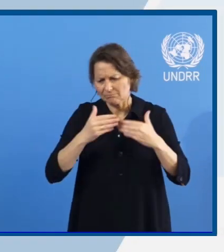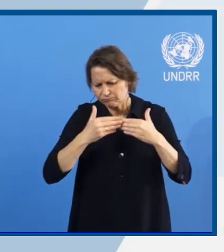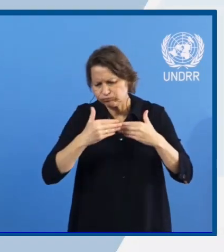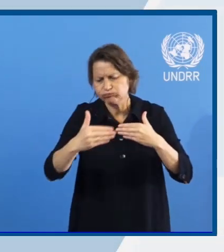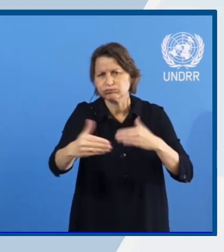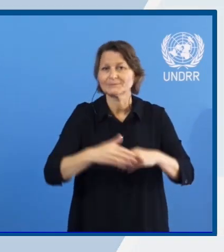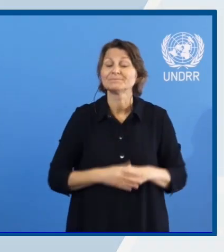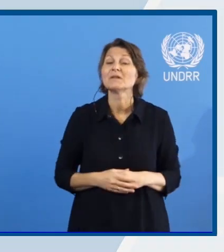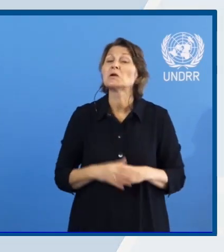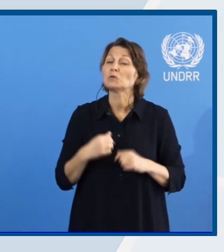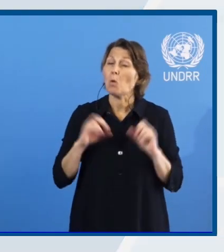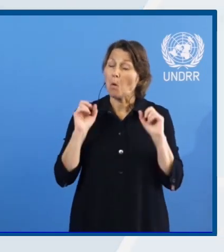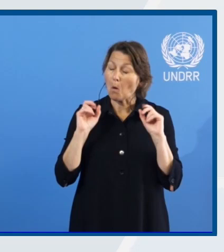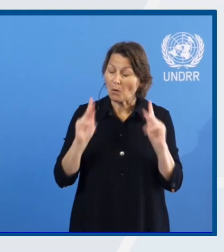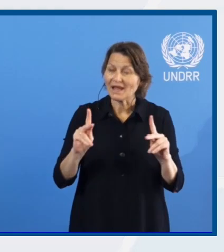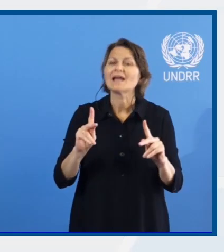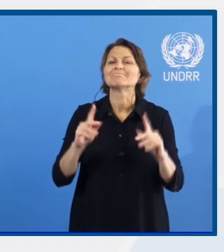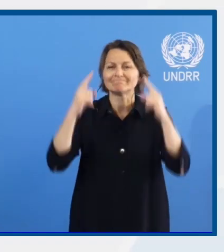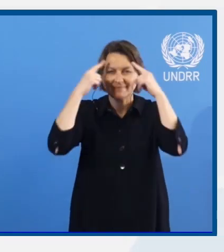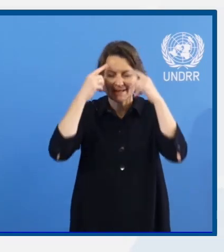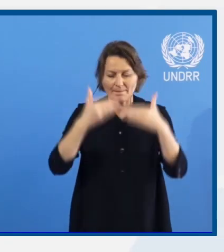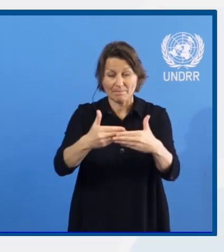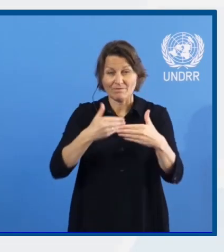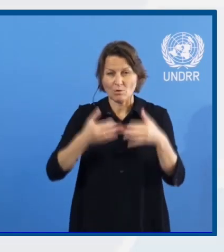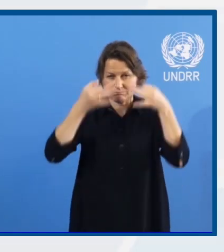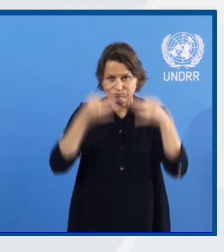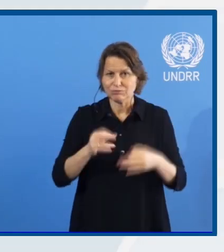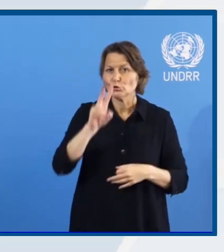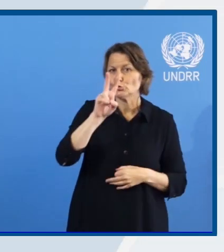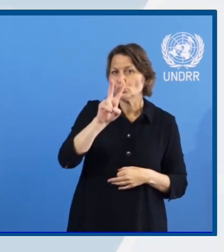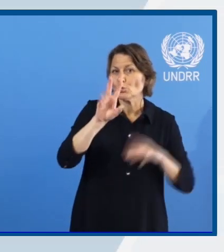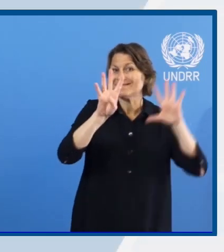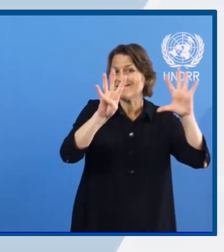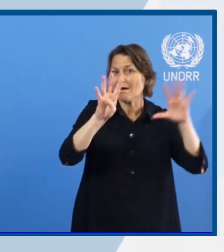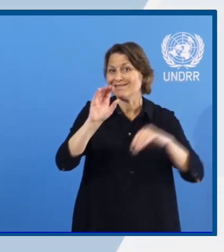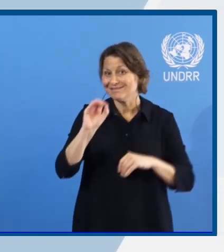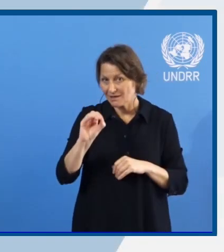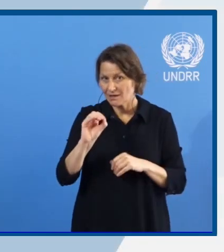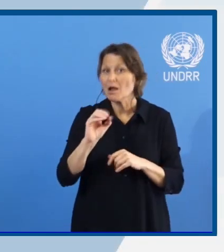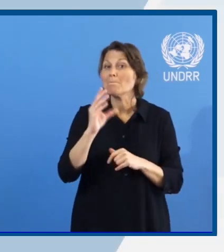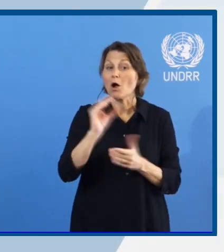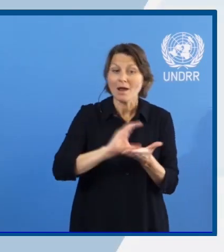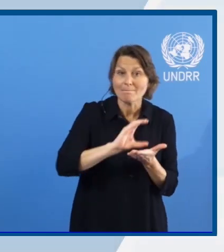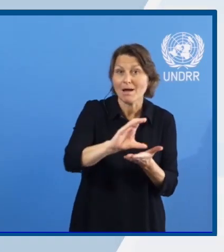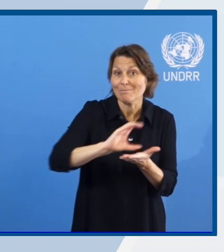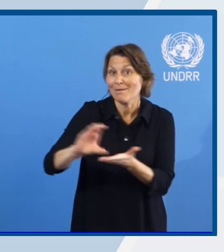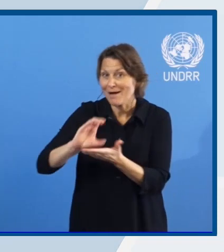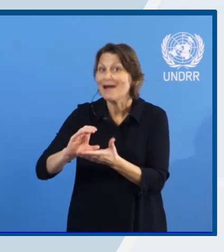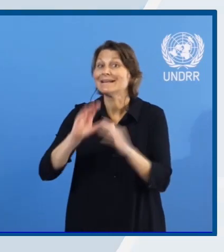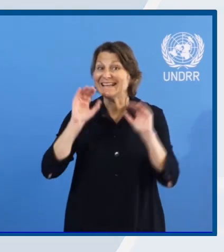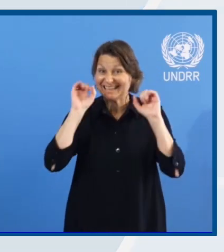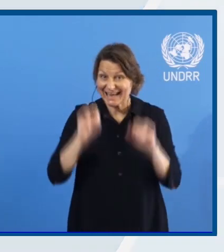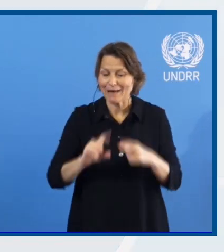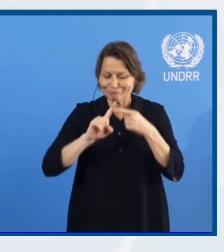290 loans were disbursed to MSMEs to climate-proof their businesses. This initiative impacted